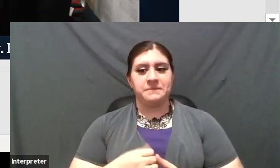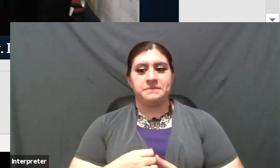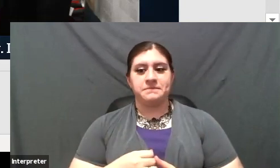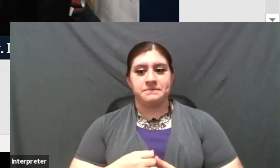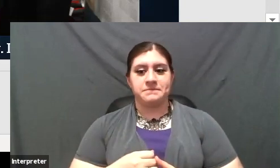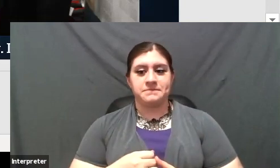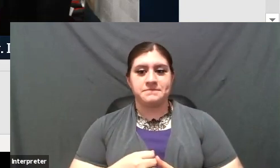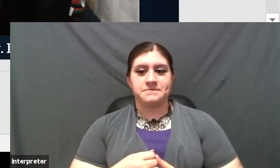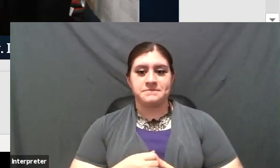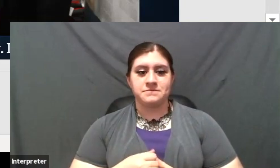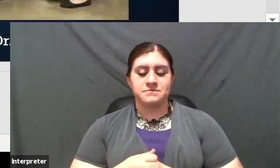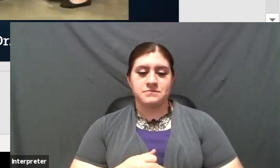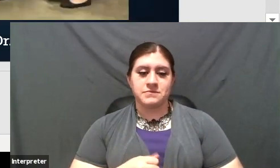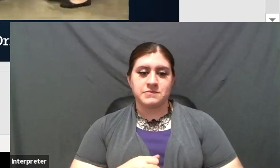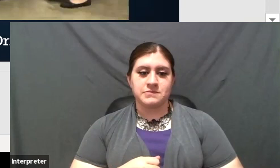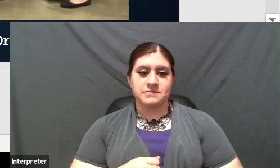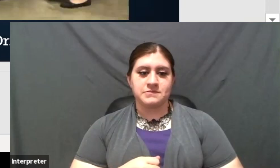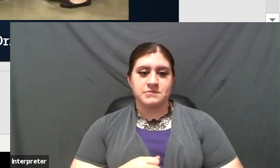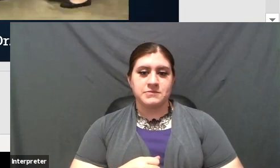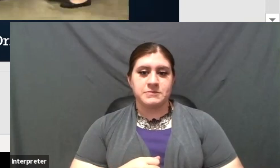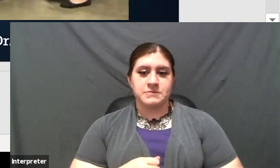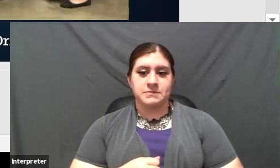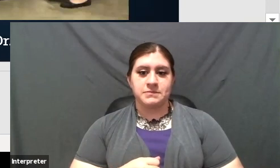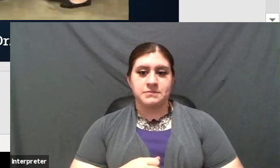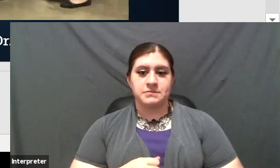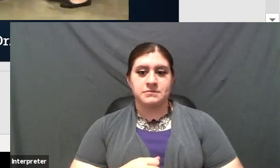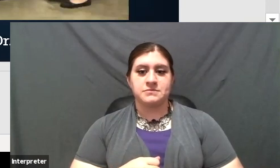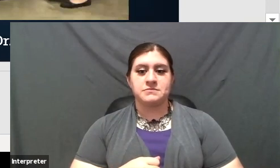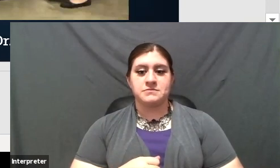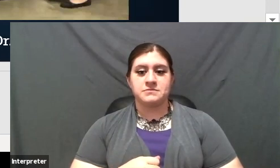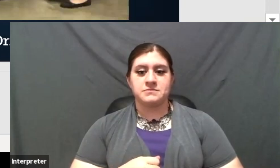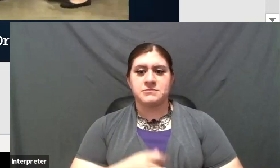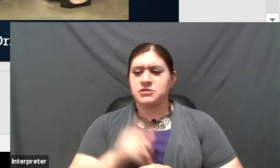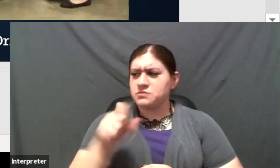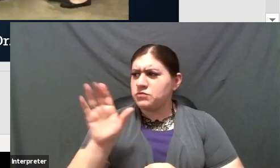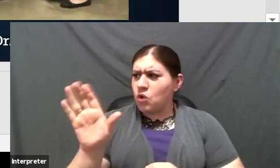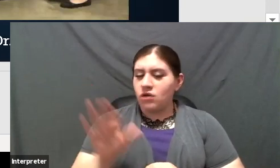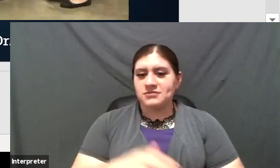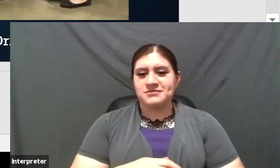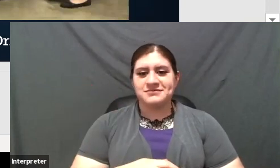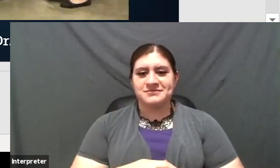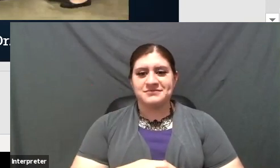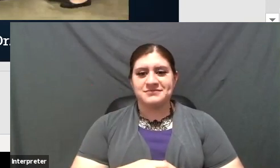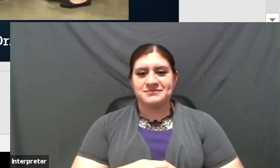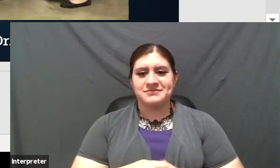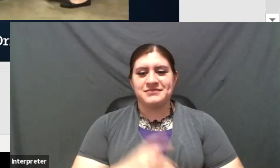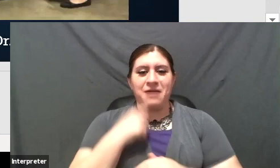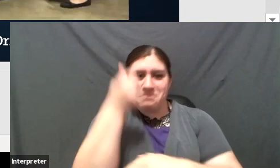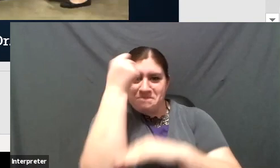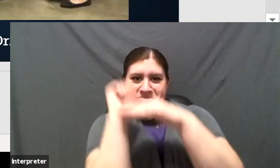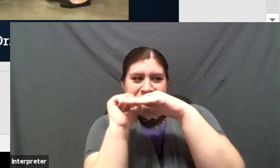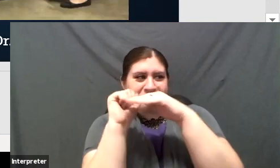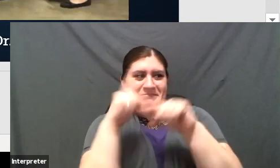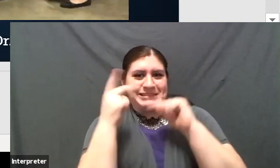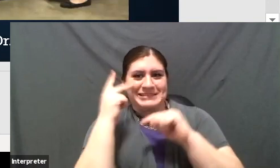job. See, next slide, Anna. Anna, this is supposed to be your slide. There you are. I thought you were in there. I hoped I wasn't.